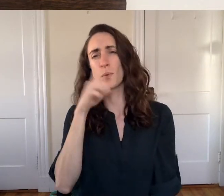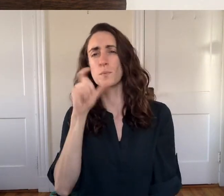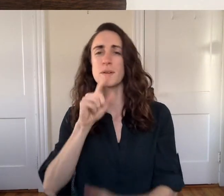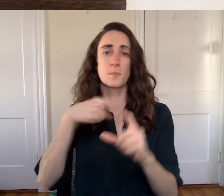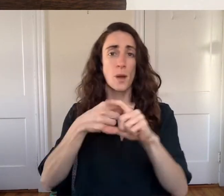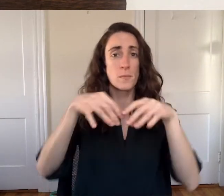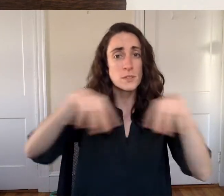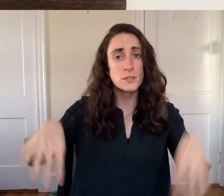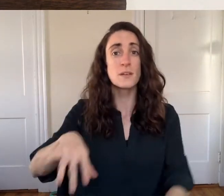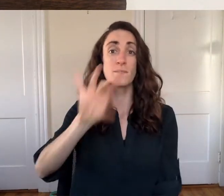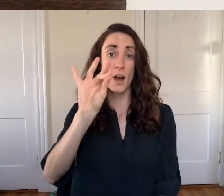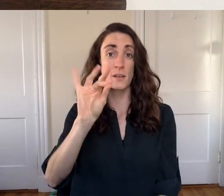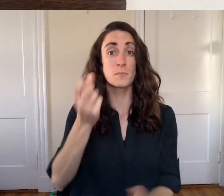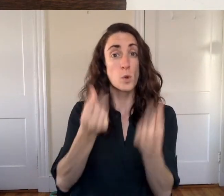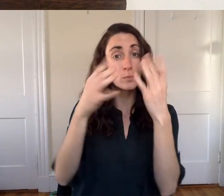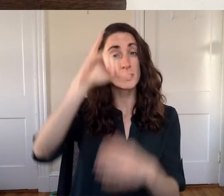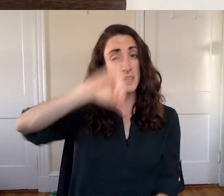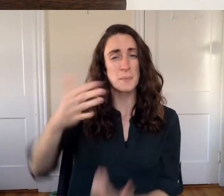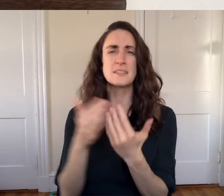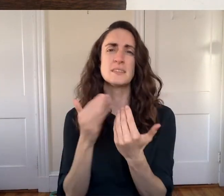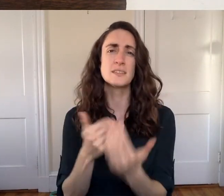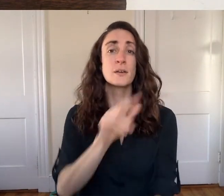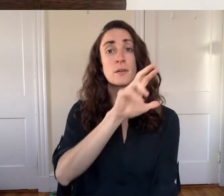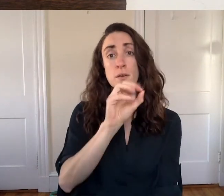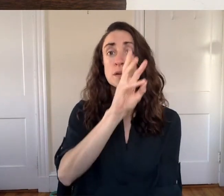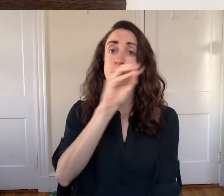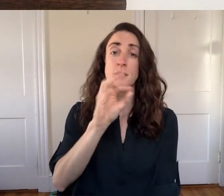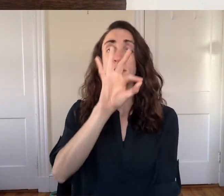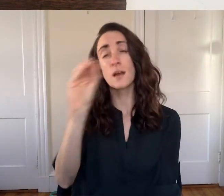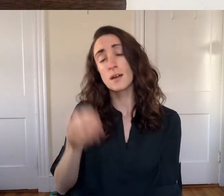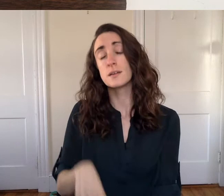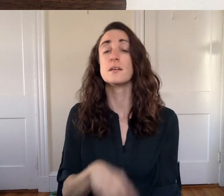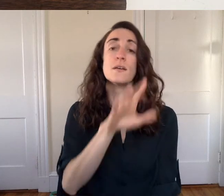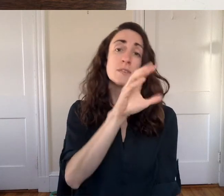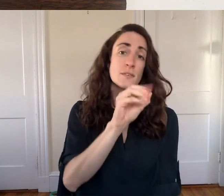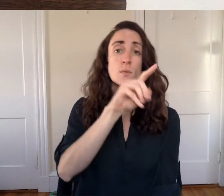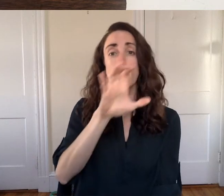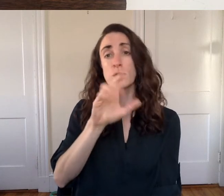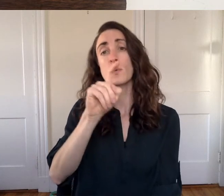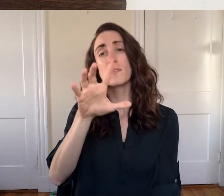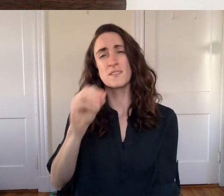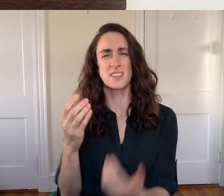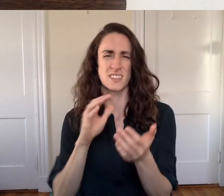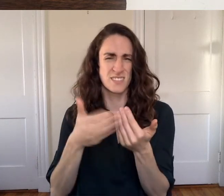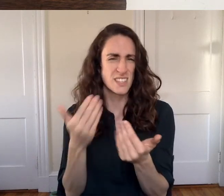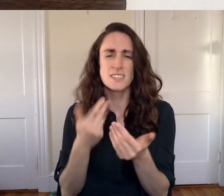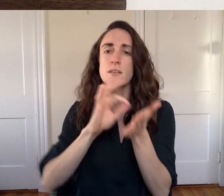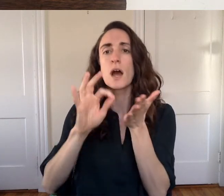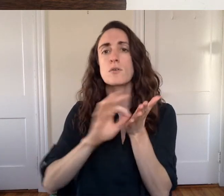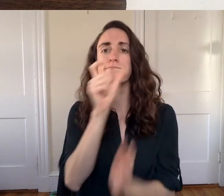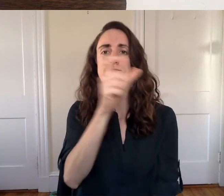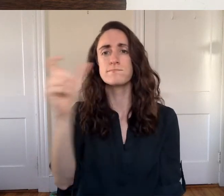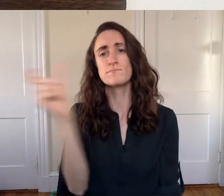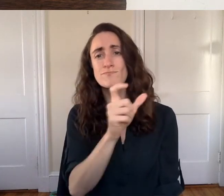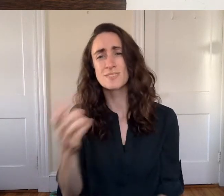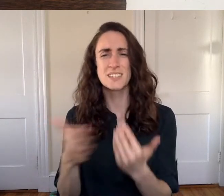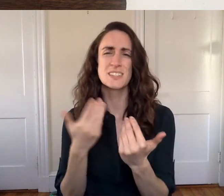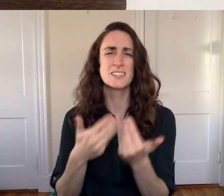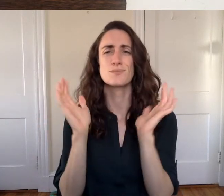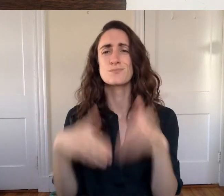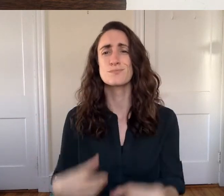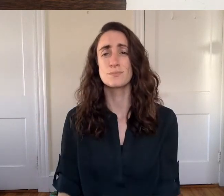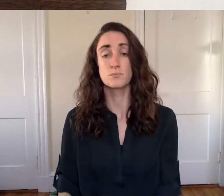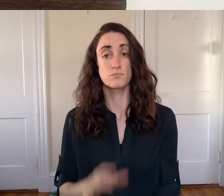you might be thinking, this is unnecessary. It was so easy to list the multiples of 30 and 50, and it was so obvious that 150 was their least common